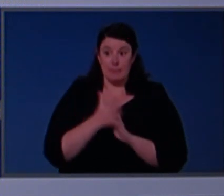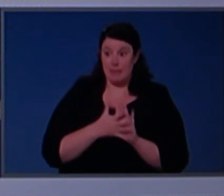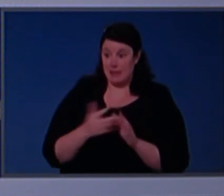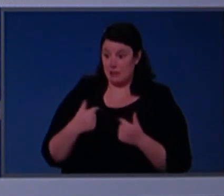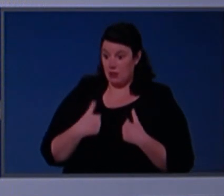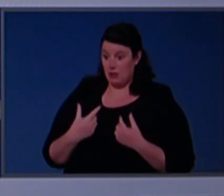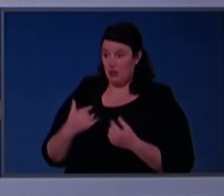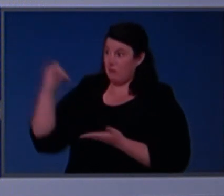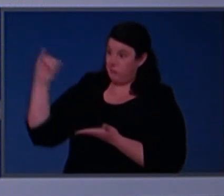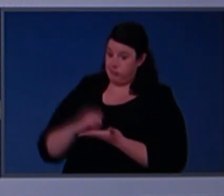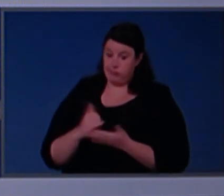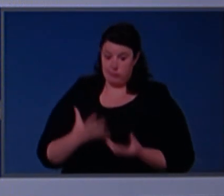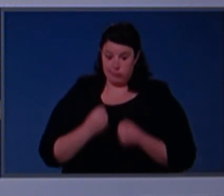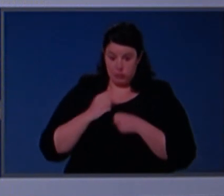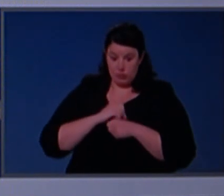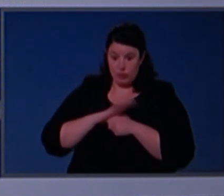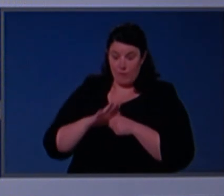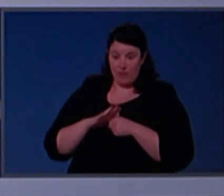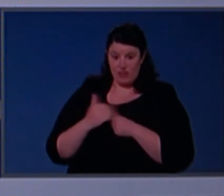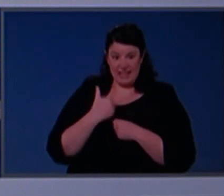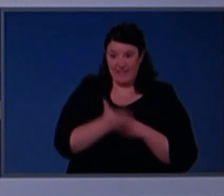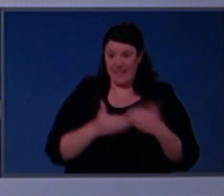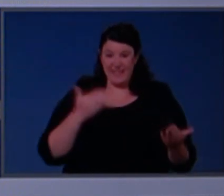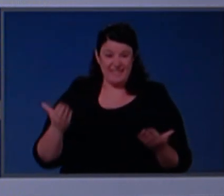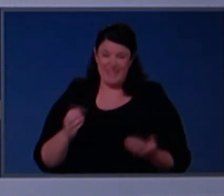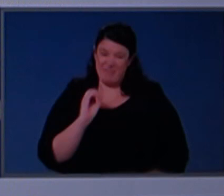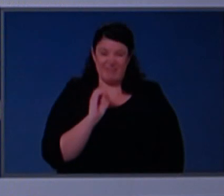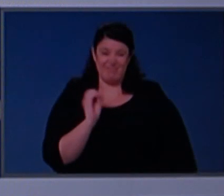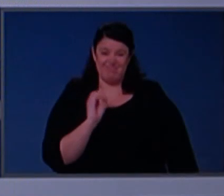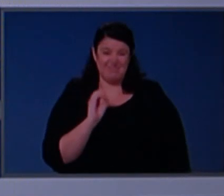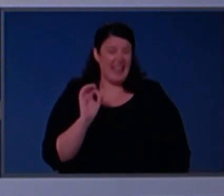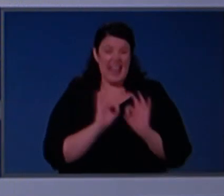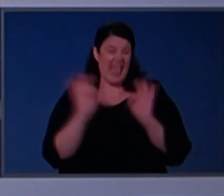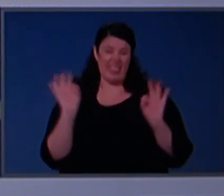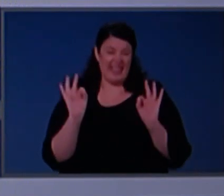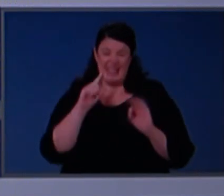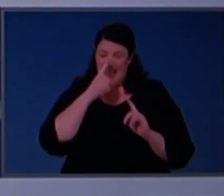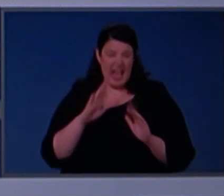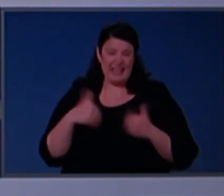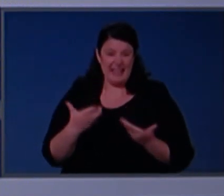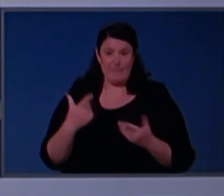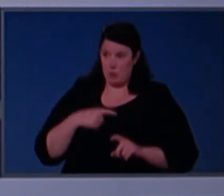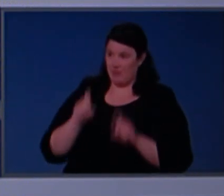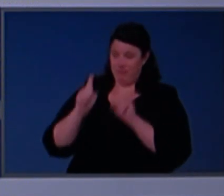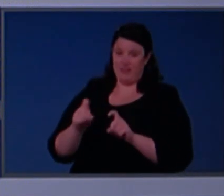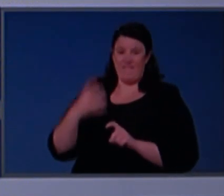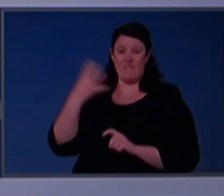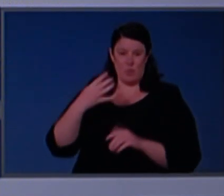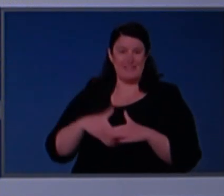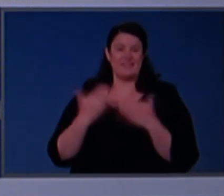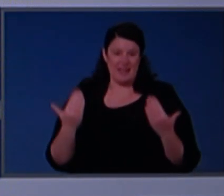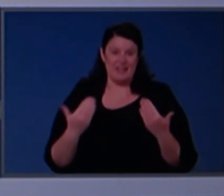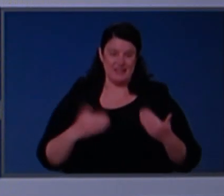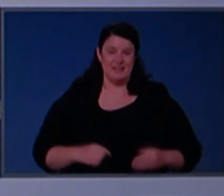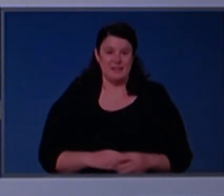infect locals is essentially zero. And I have to say again, we're so grateful to